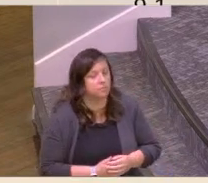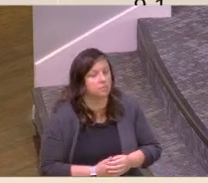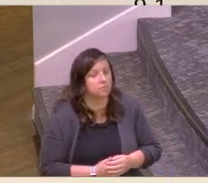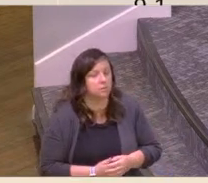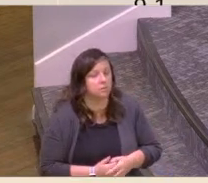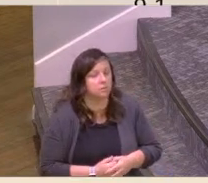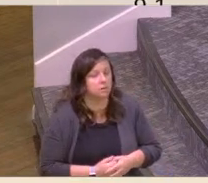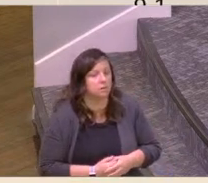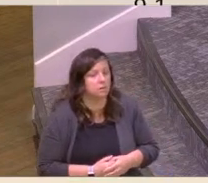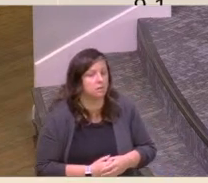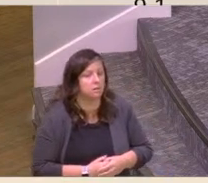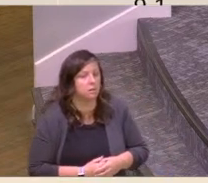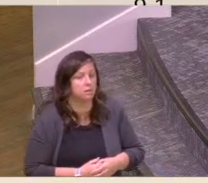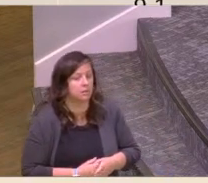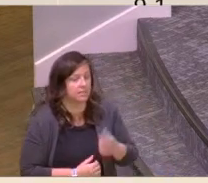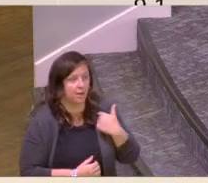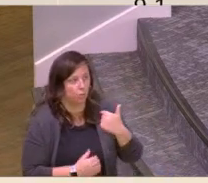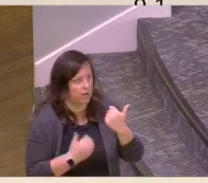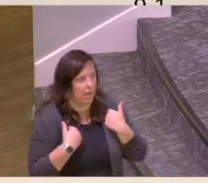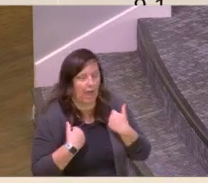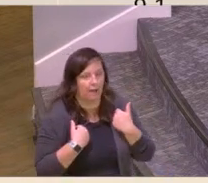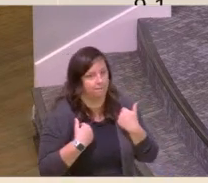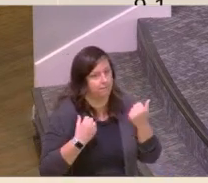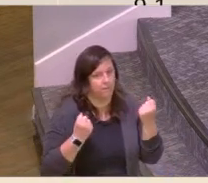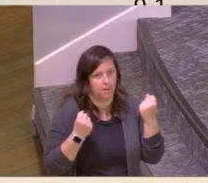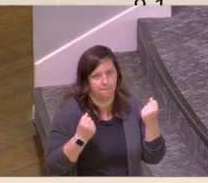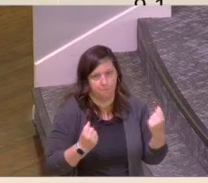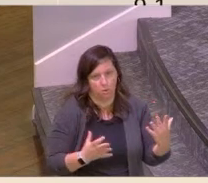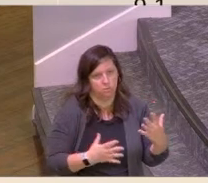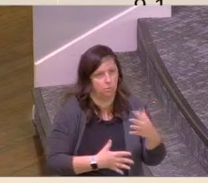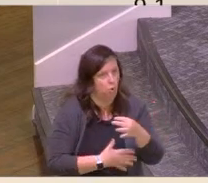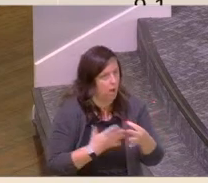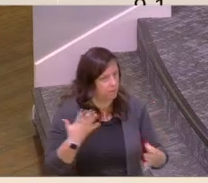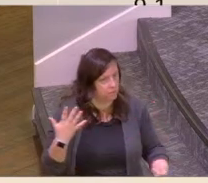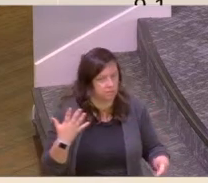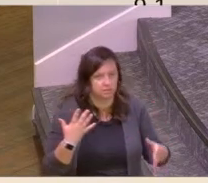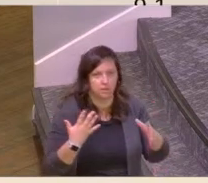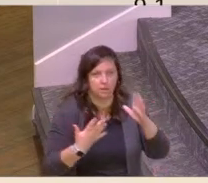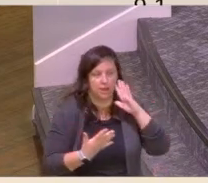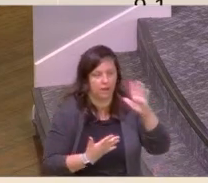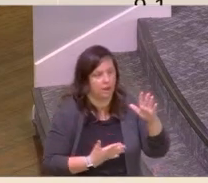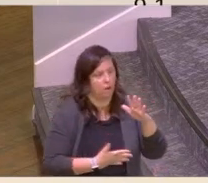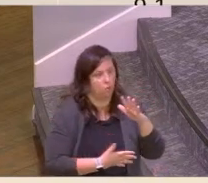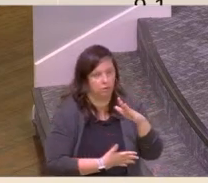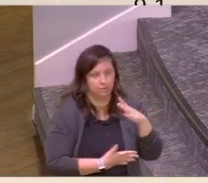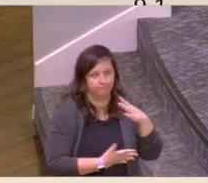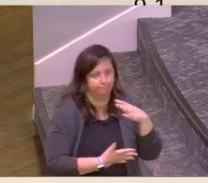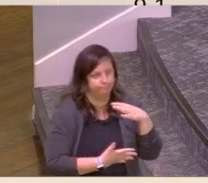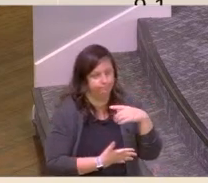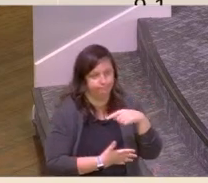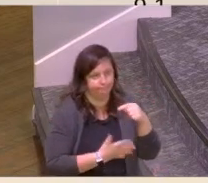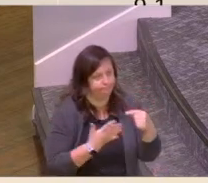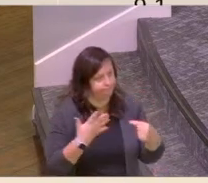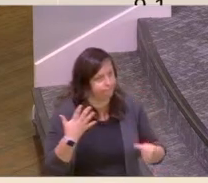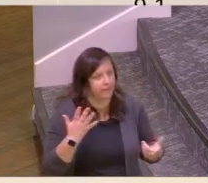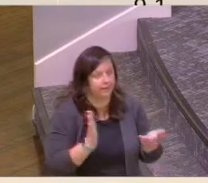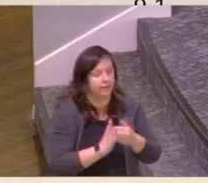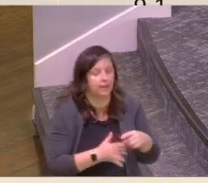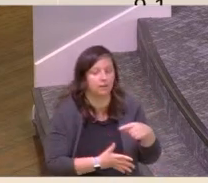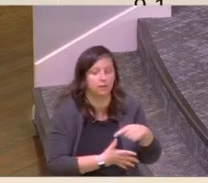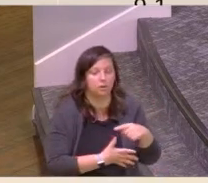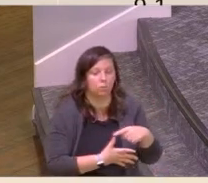of have multiple options, and I will, review those again. One is to go with the